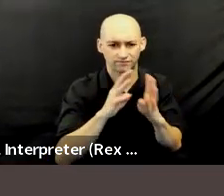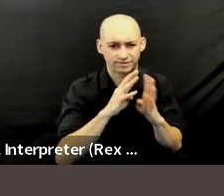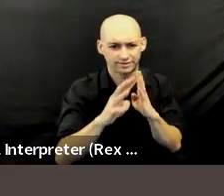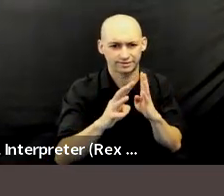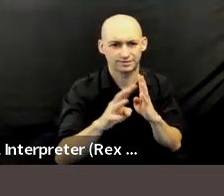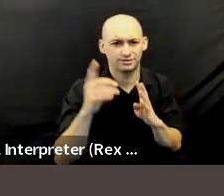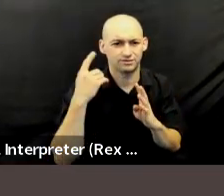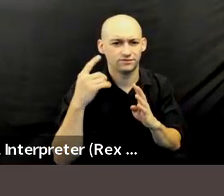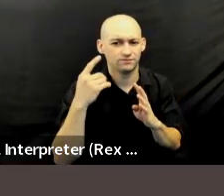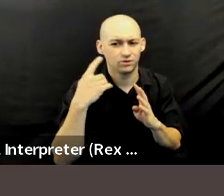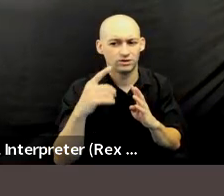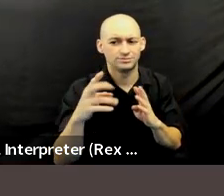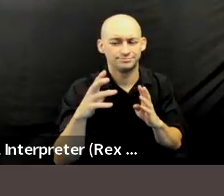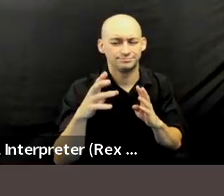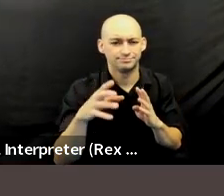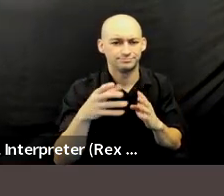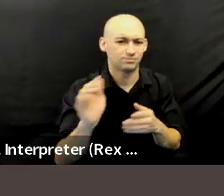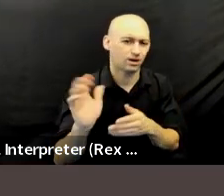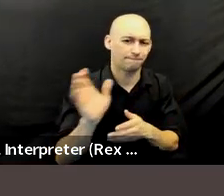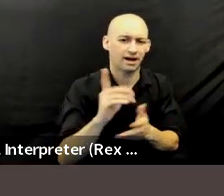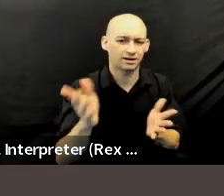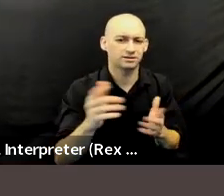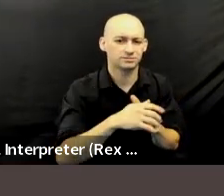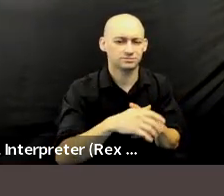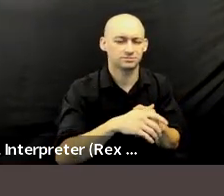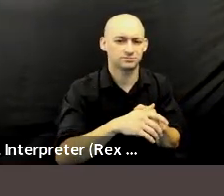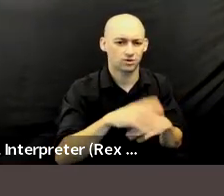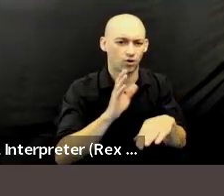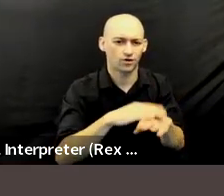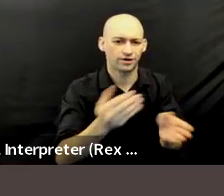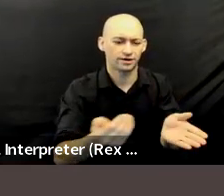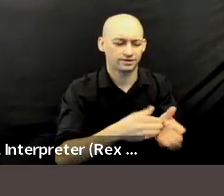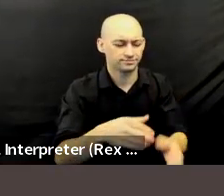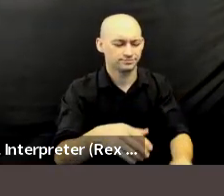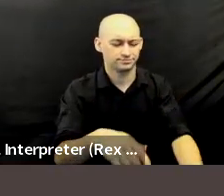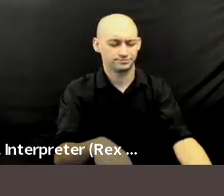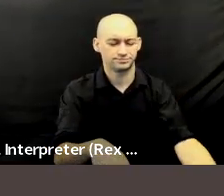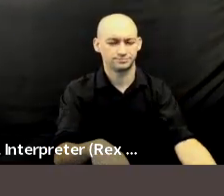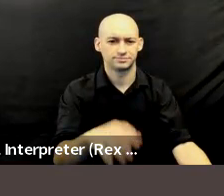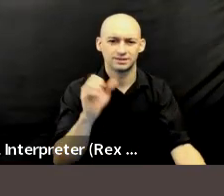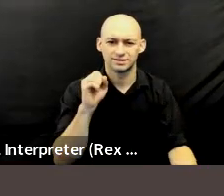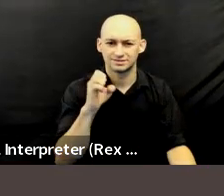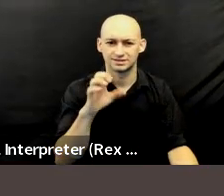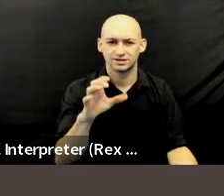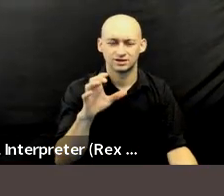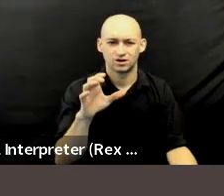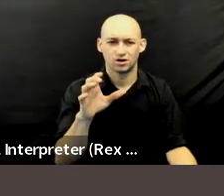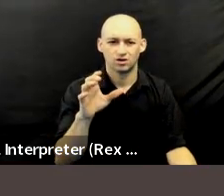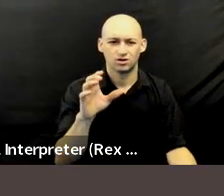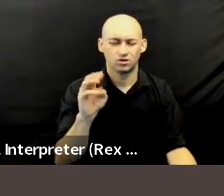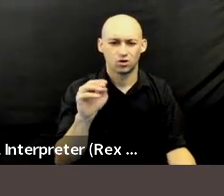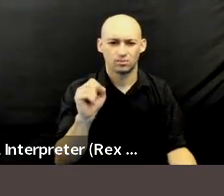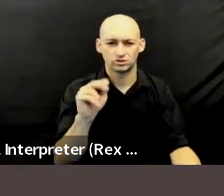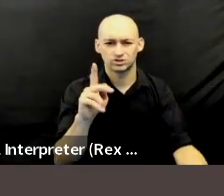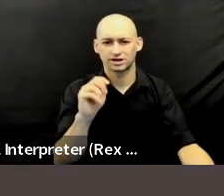to be restored within that 8-day period. And Secretary Omashakin, talked about,